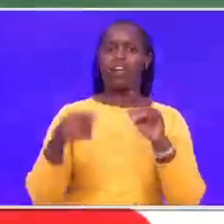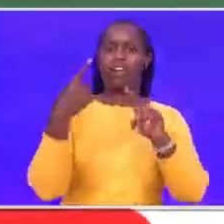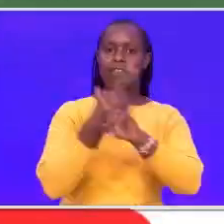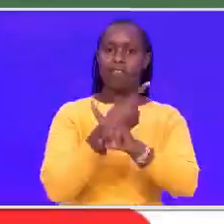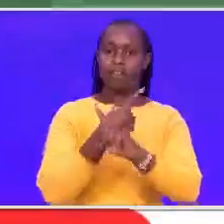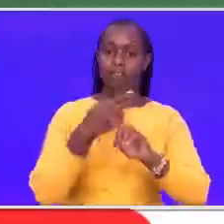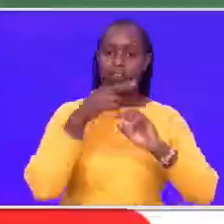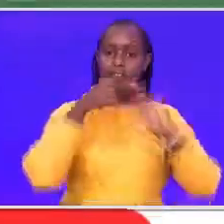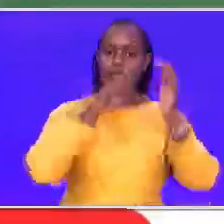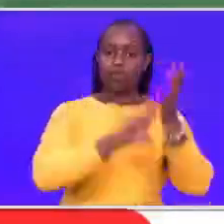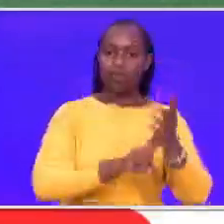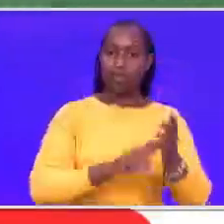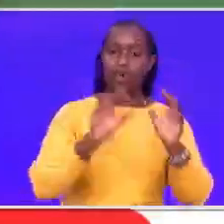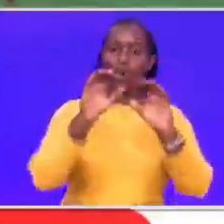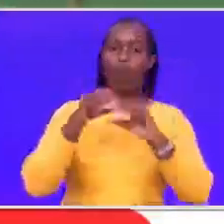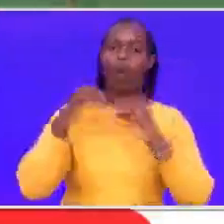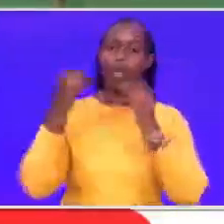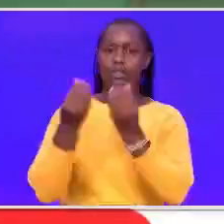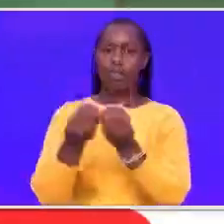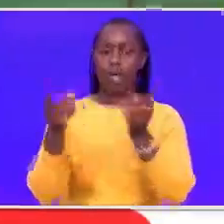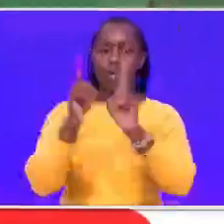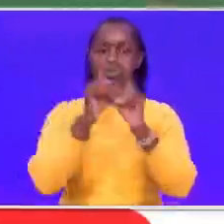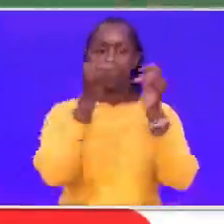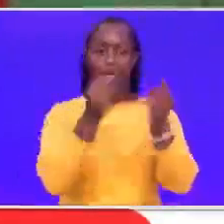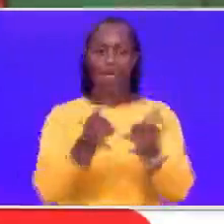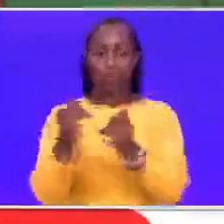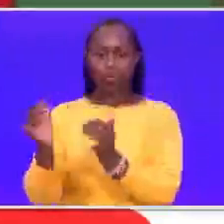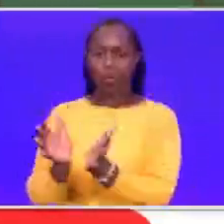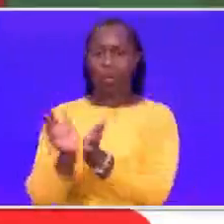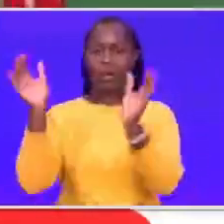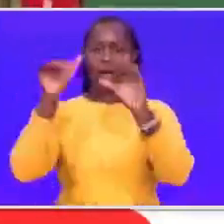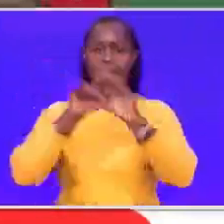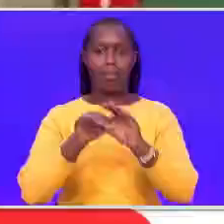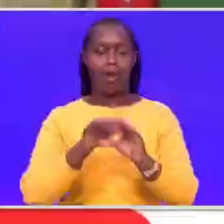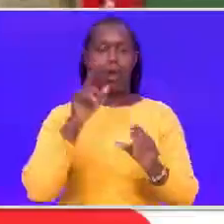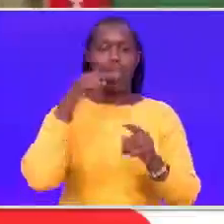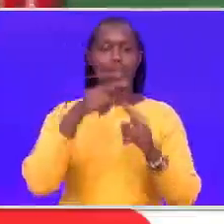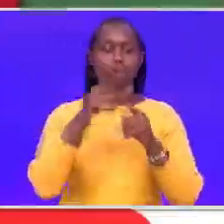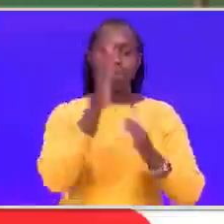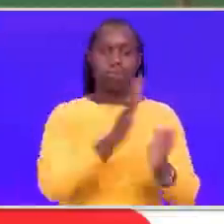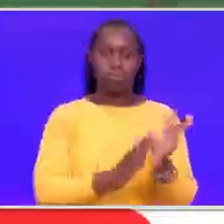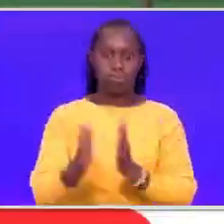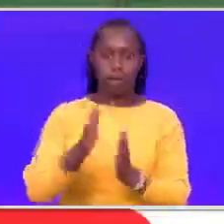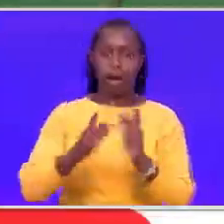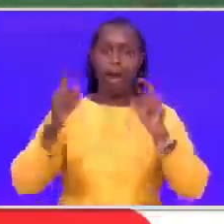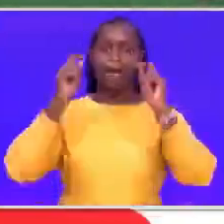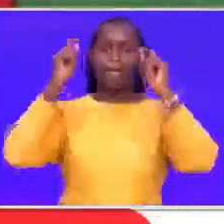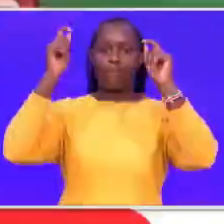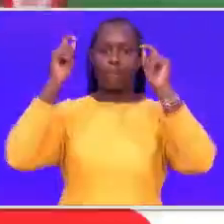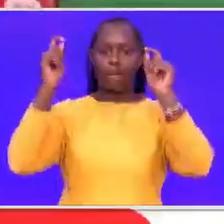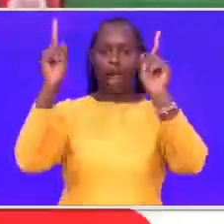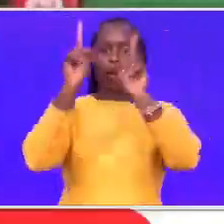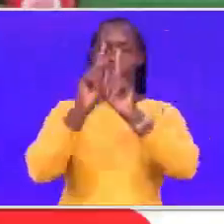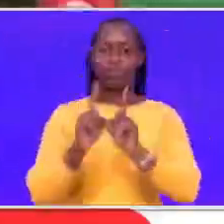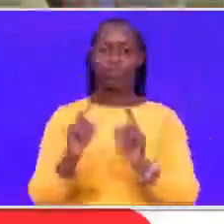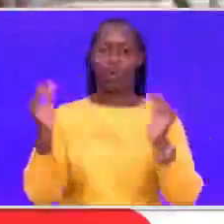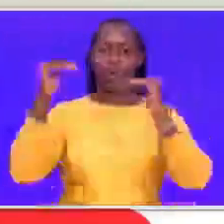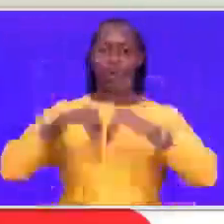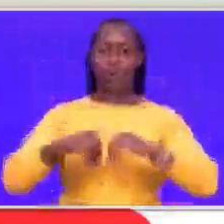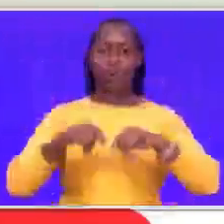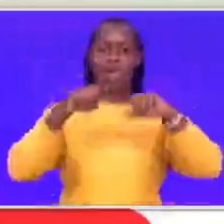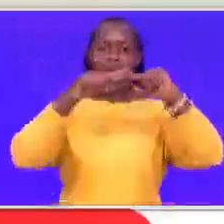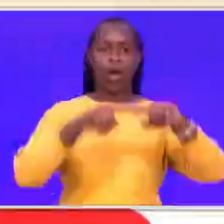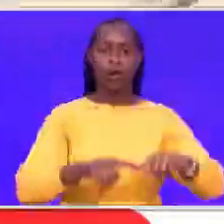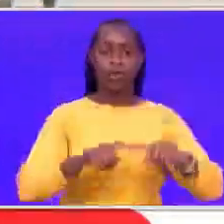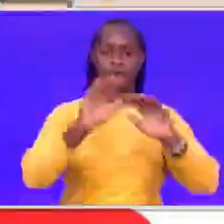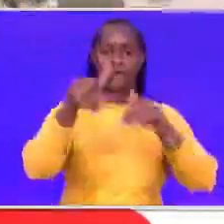on organizations and individual members of the public who organize public protests and gatherings. According to the